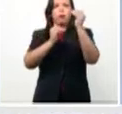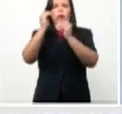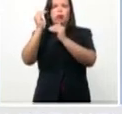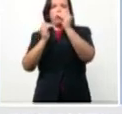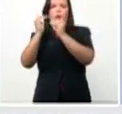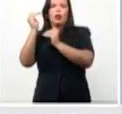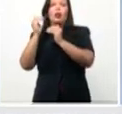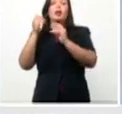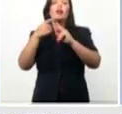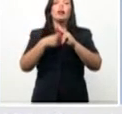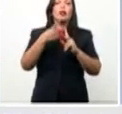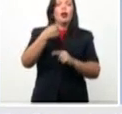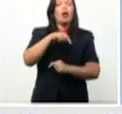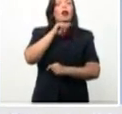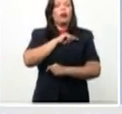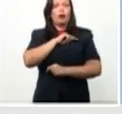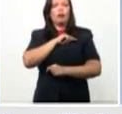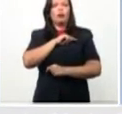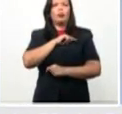And yesterday,